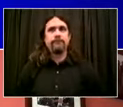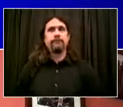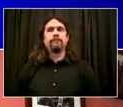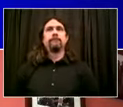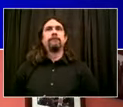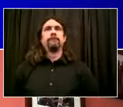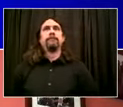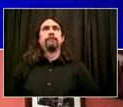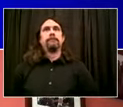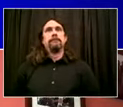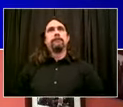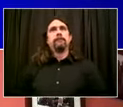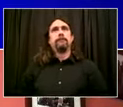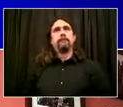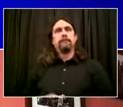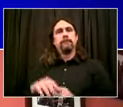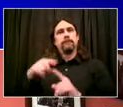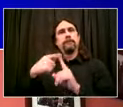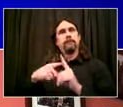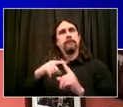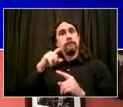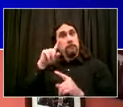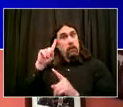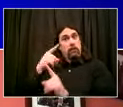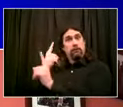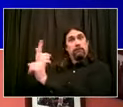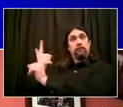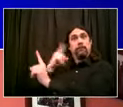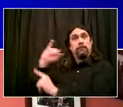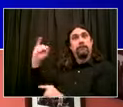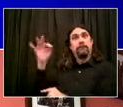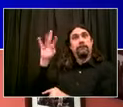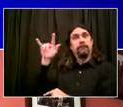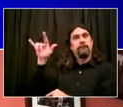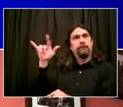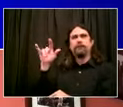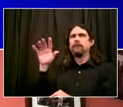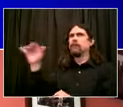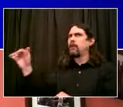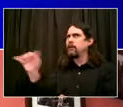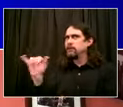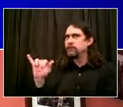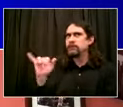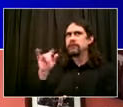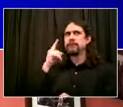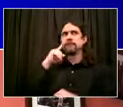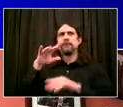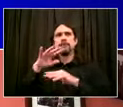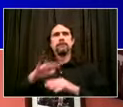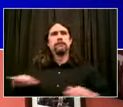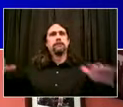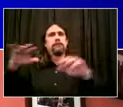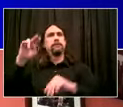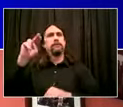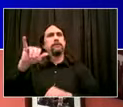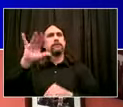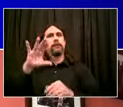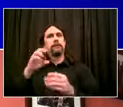airport redevelopment program to move forward, but will help lead the economic recovery for Queens and for New York and the entire United States. So thank you,